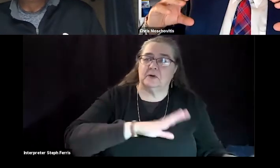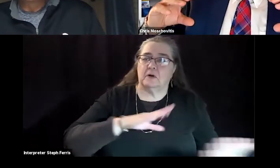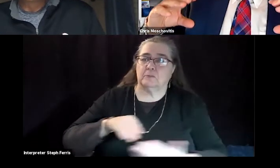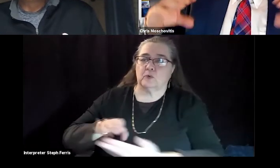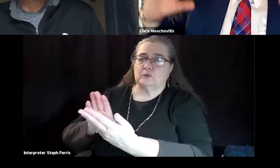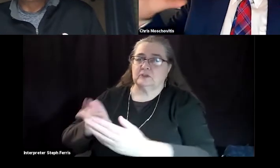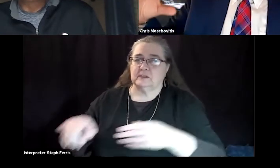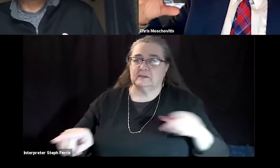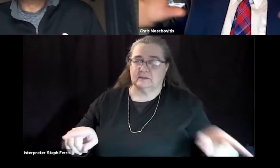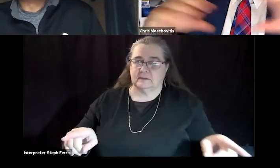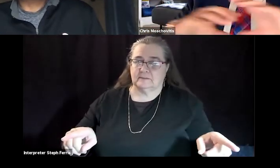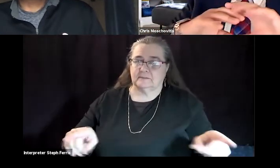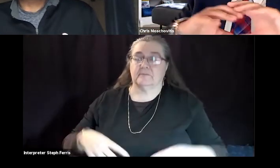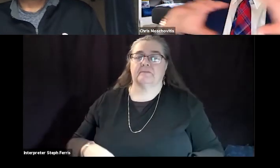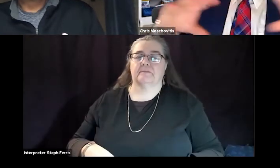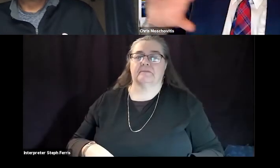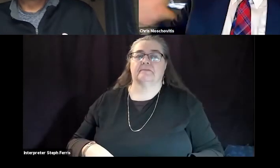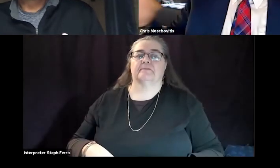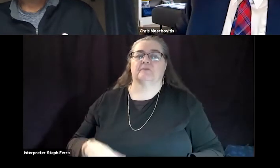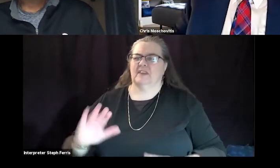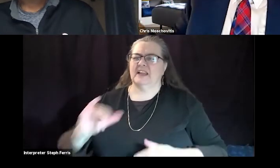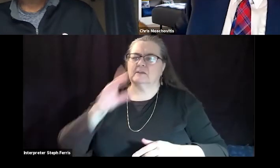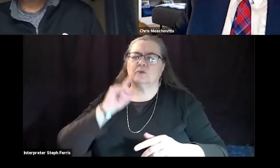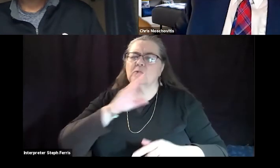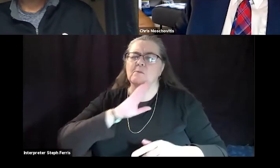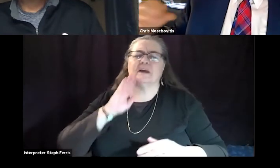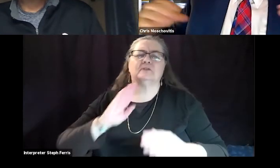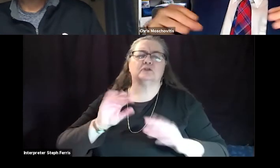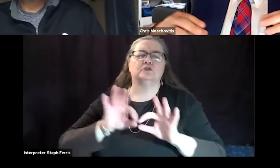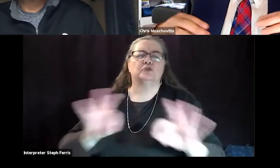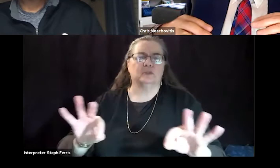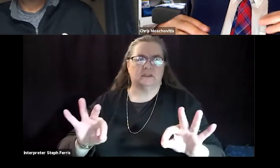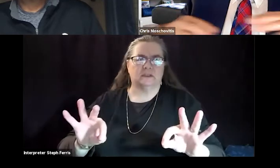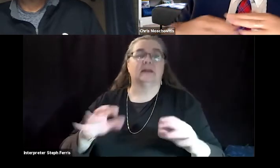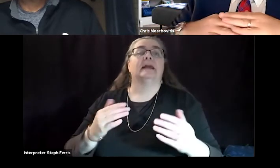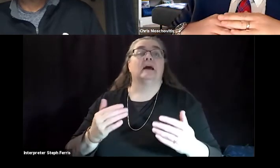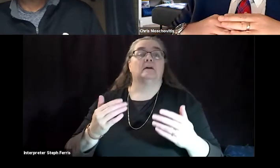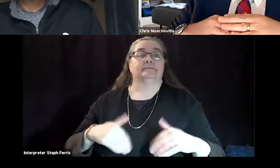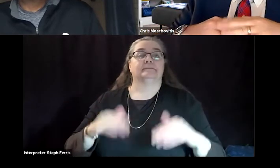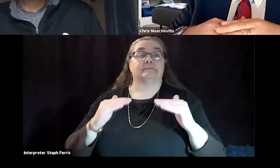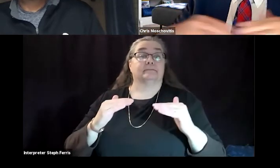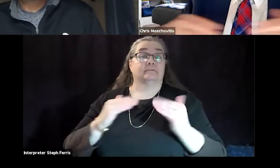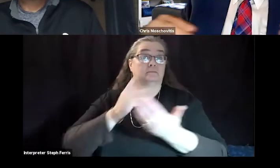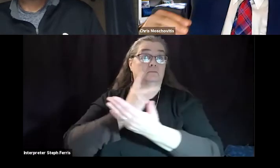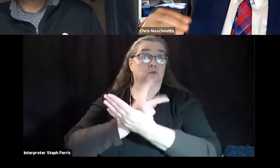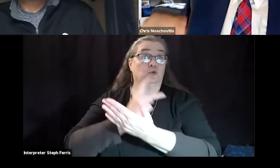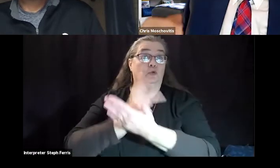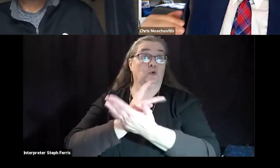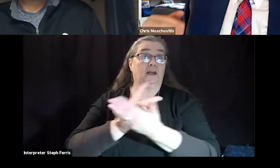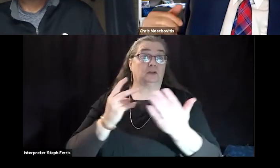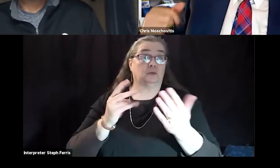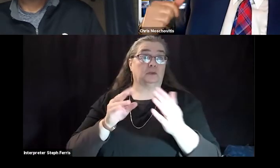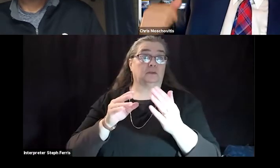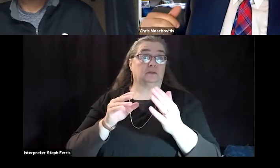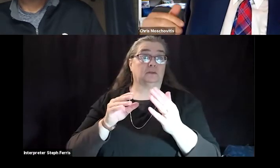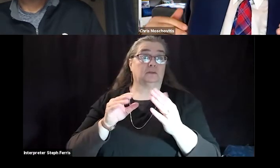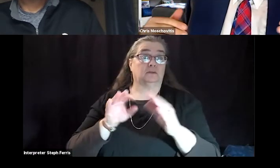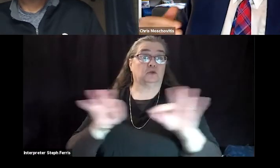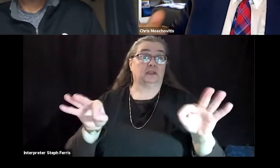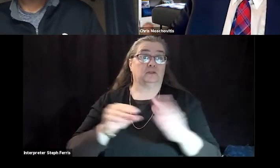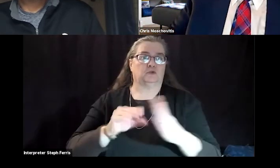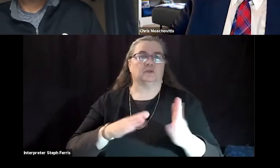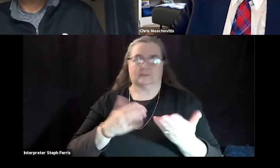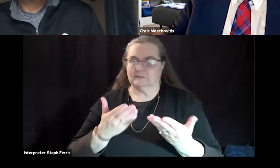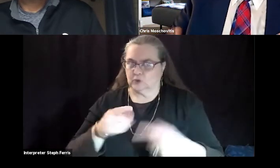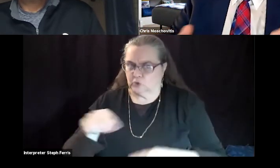level of a graduate student, which is this group, where they already have made a decision on a